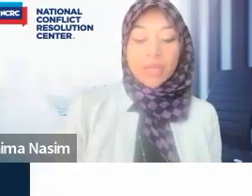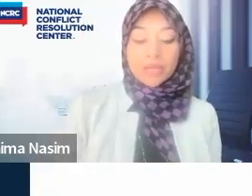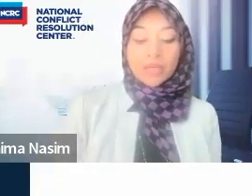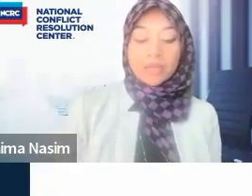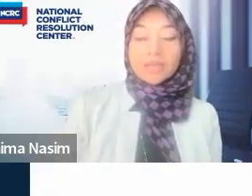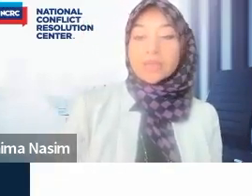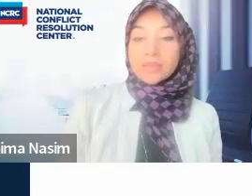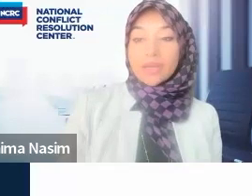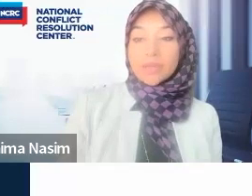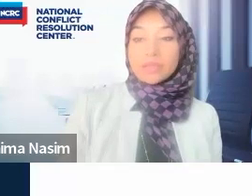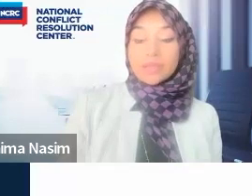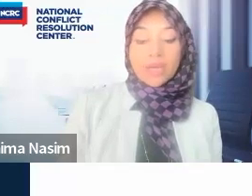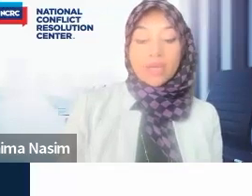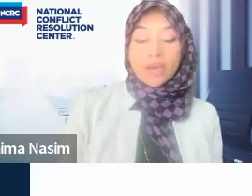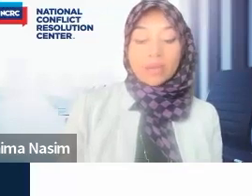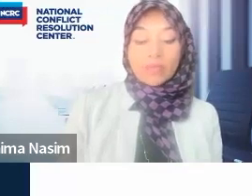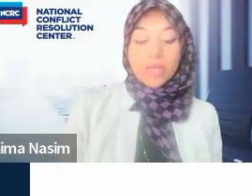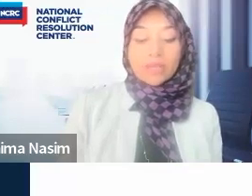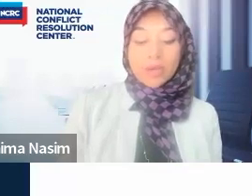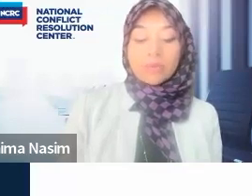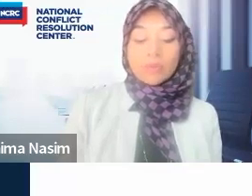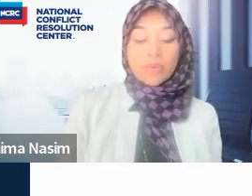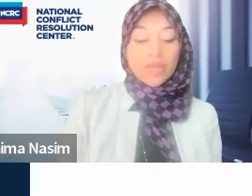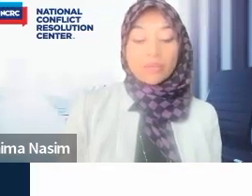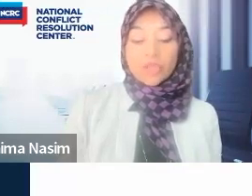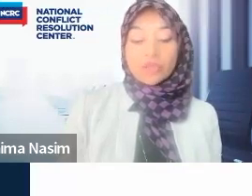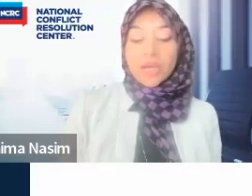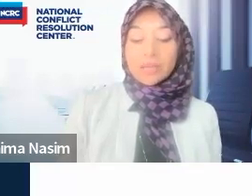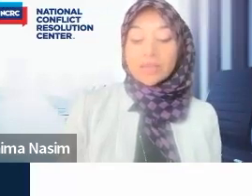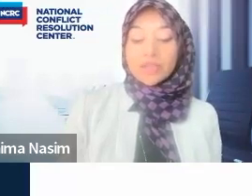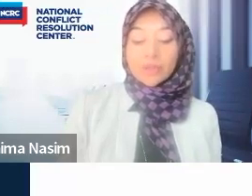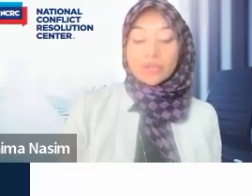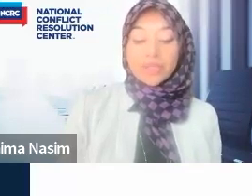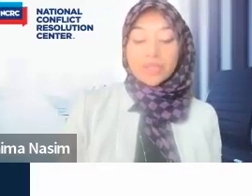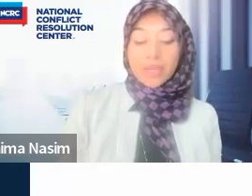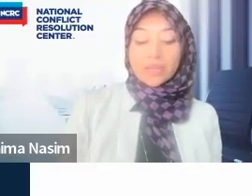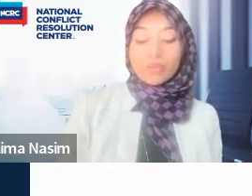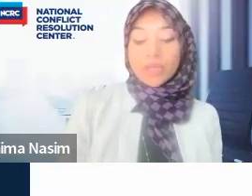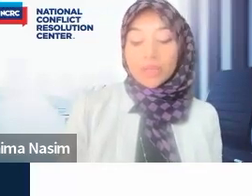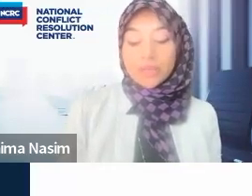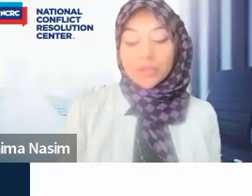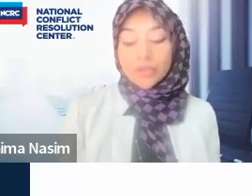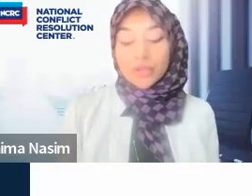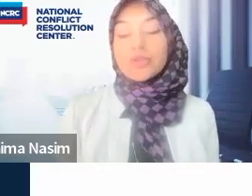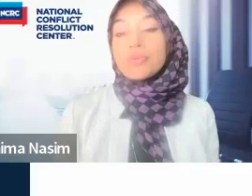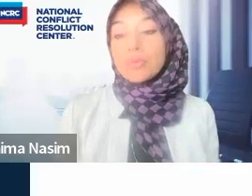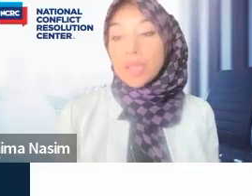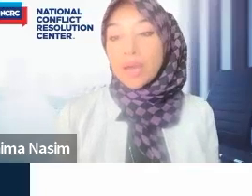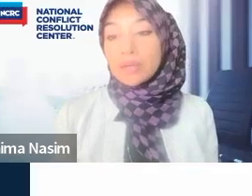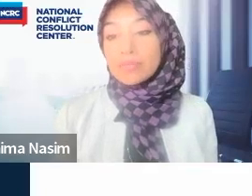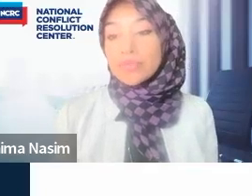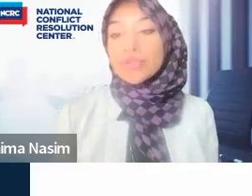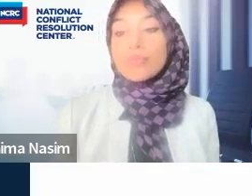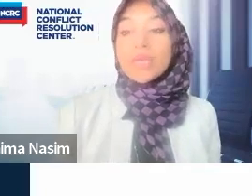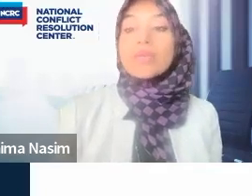comes to mind here is a statement. The biggest problem is we do not listen to understand, we listen to